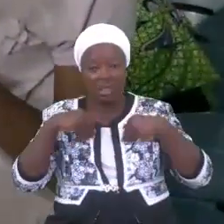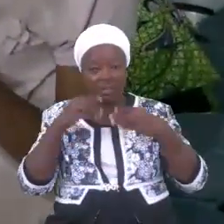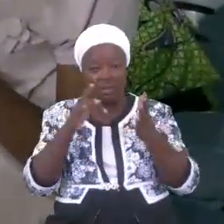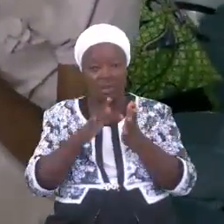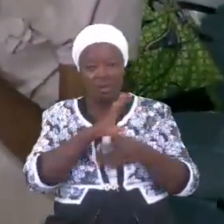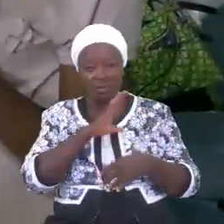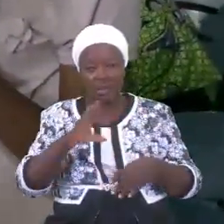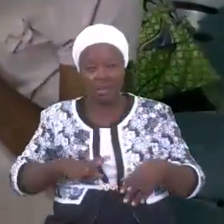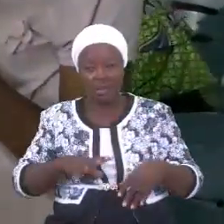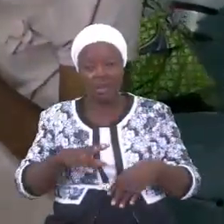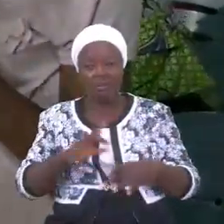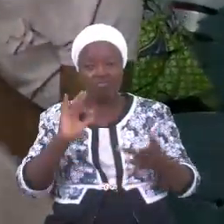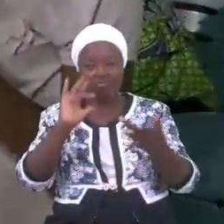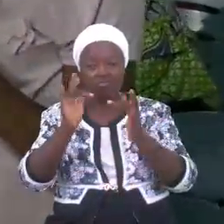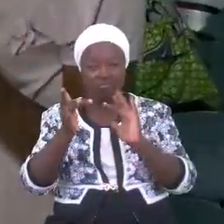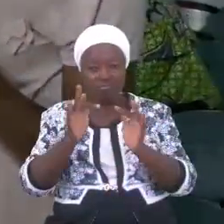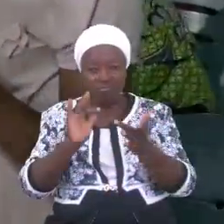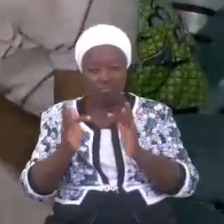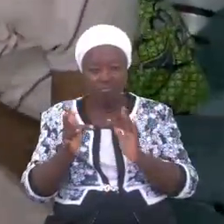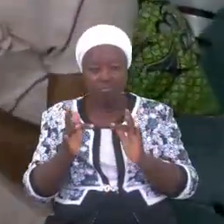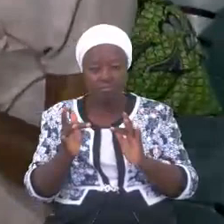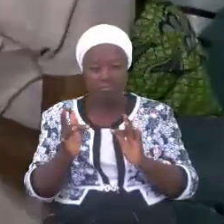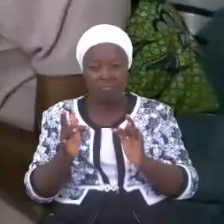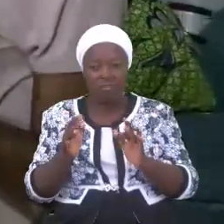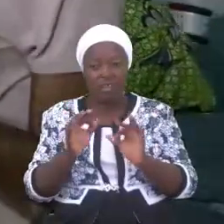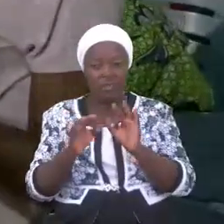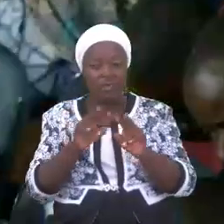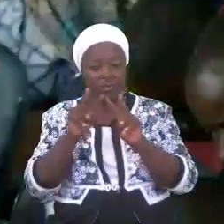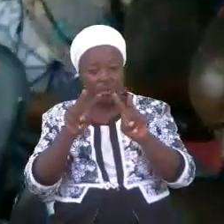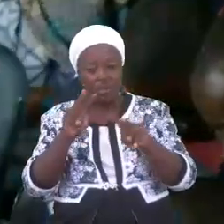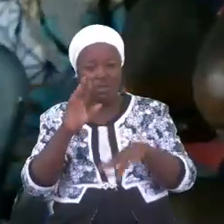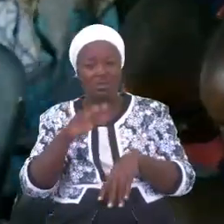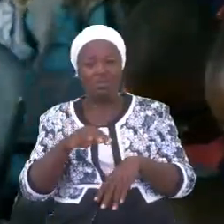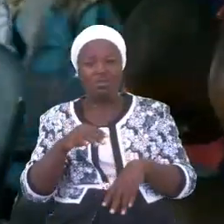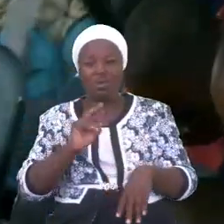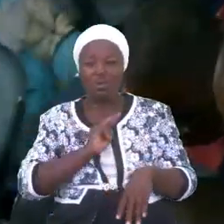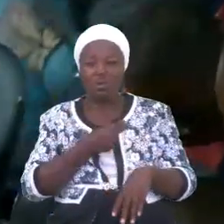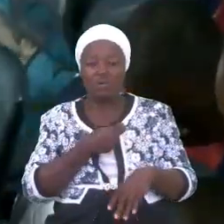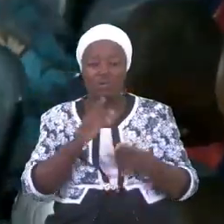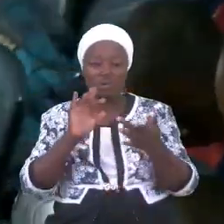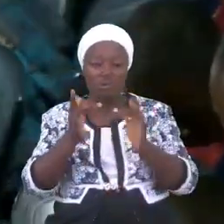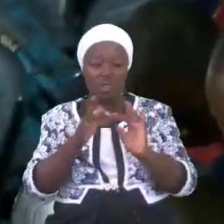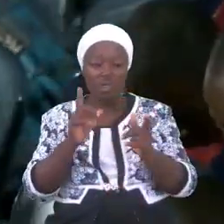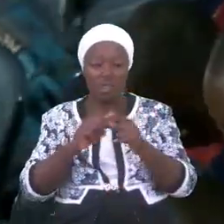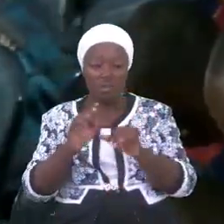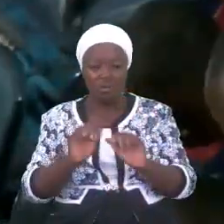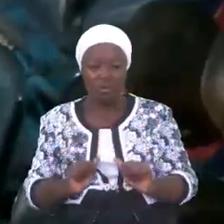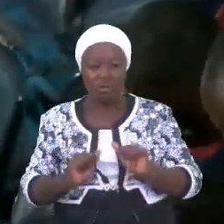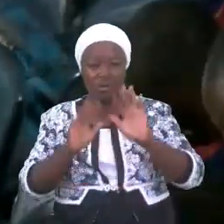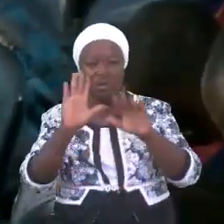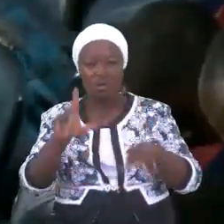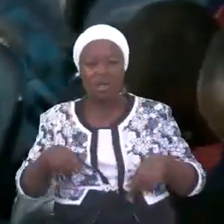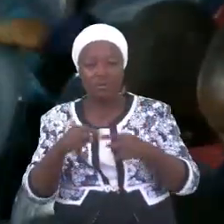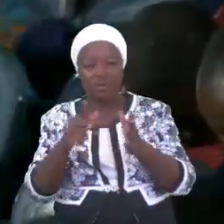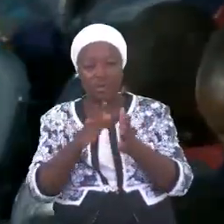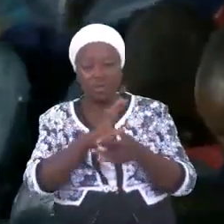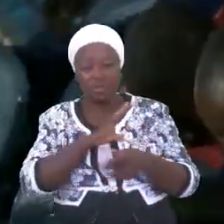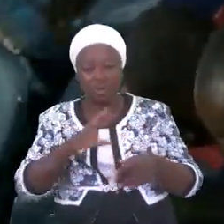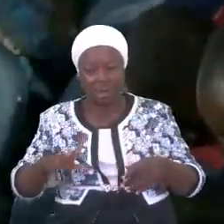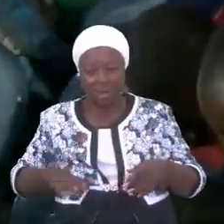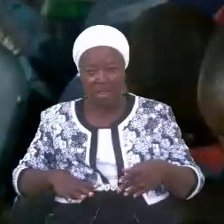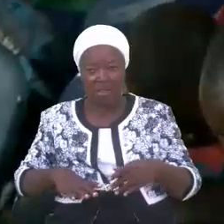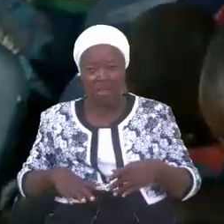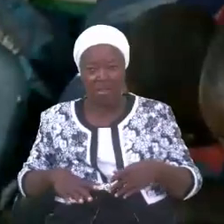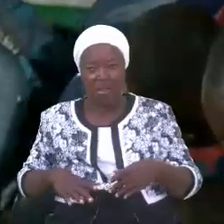online. If you are watching us online and you have given your life to Christ, after this